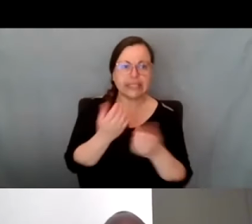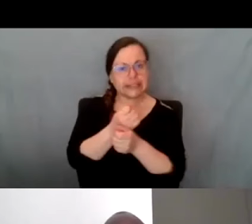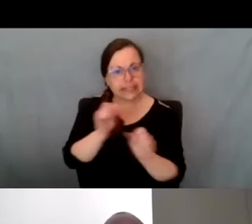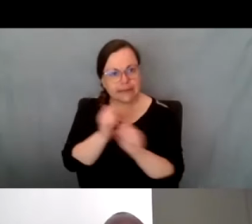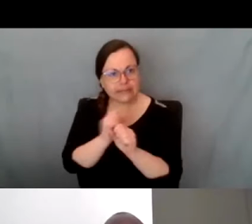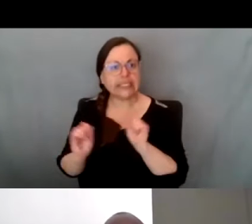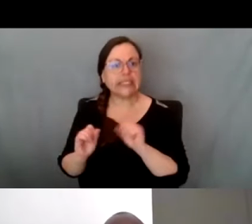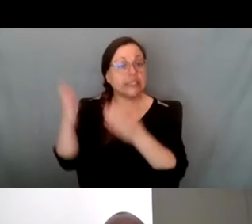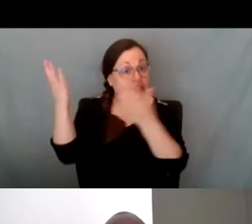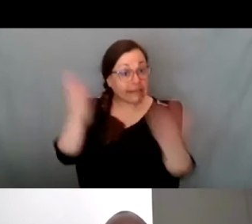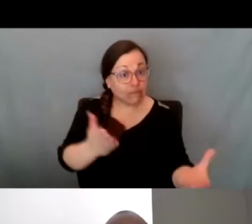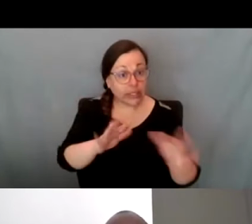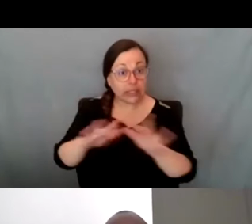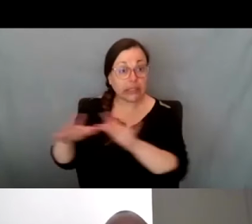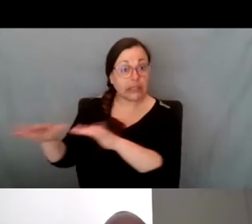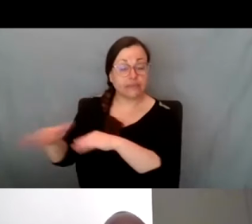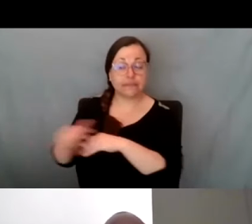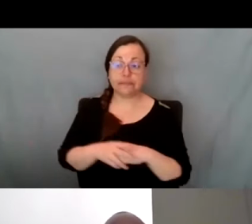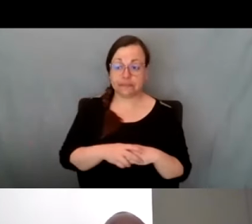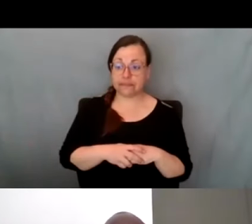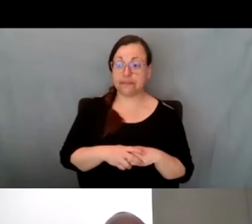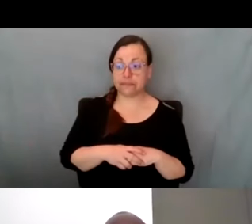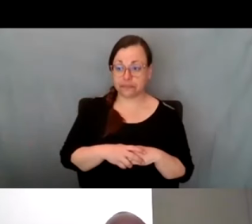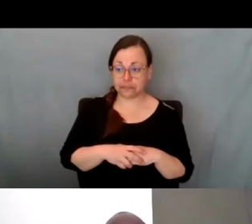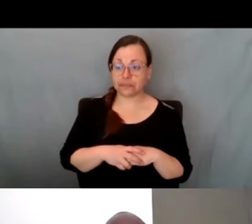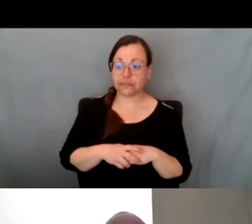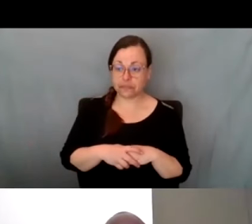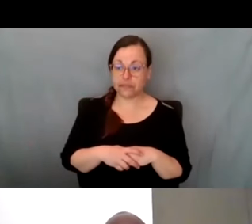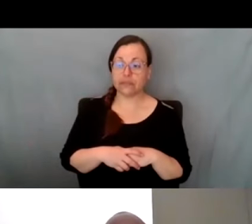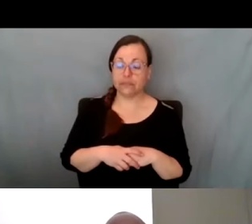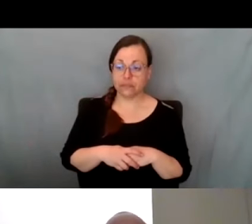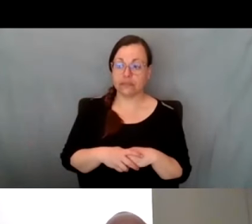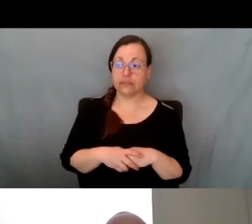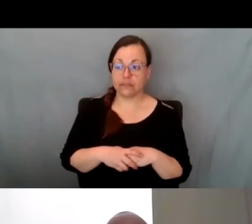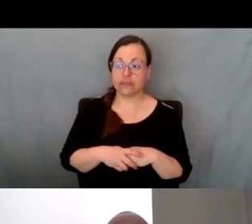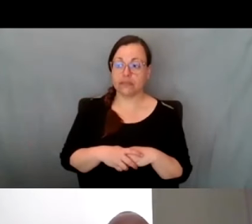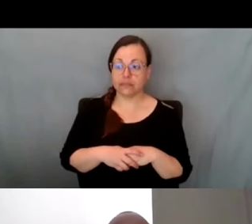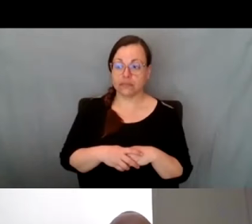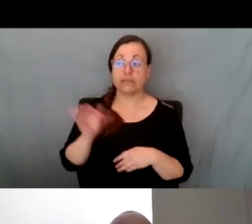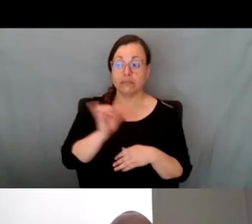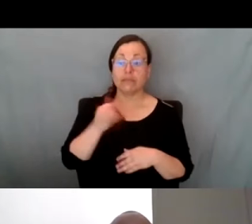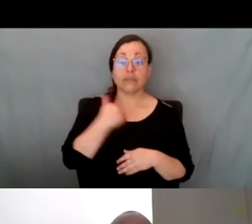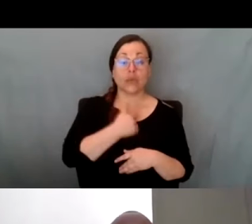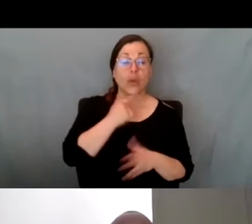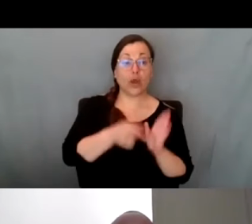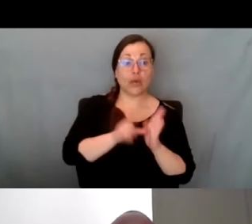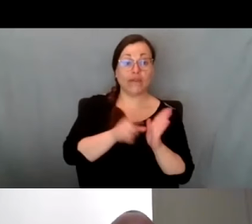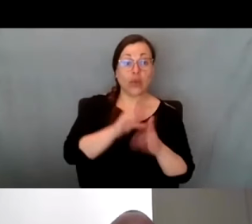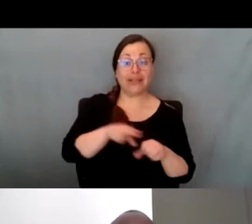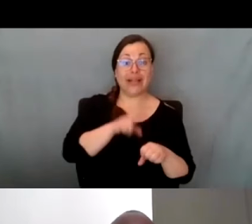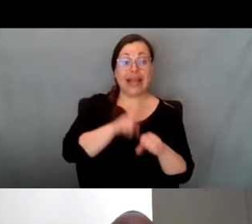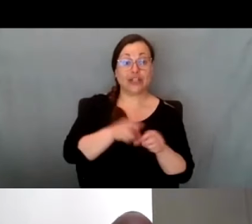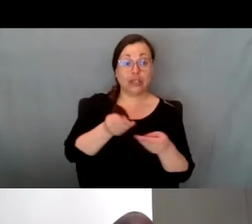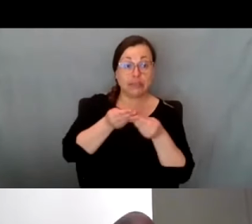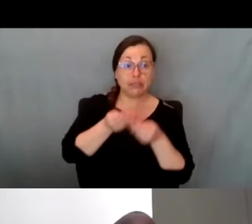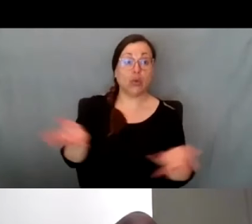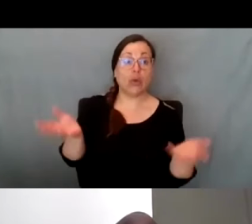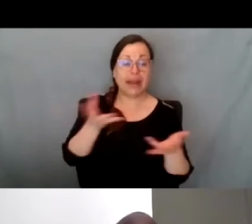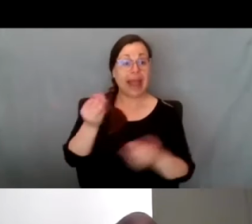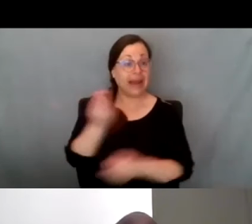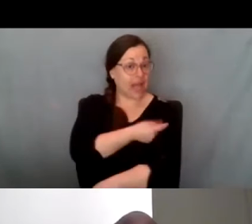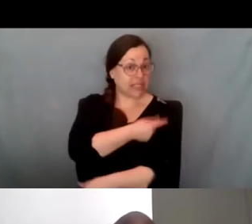aspect. We are currently really working with countries to review their national deployment and vaccination plan,